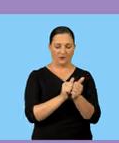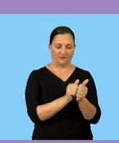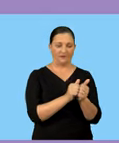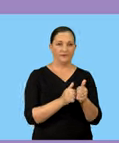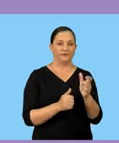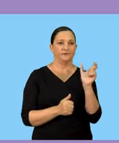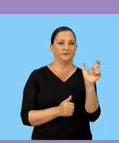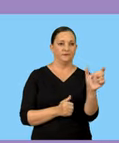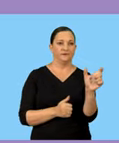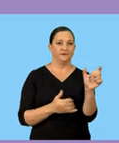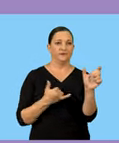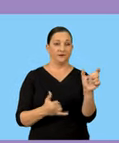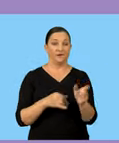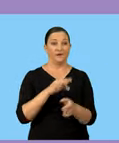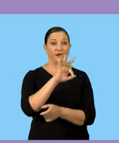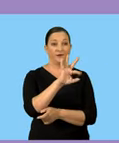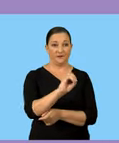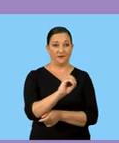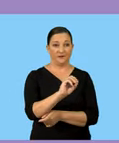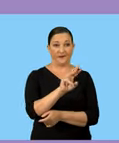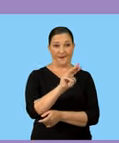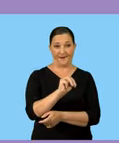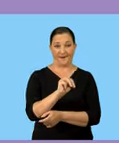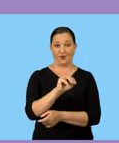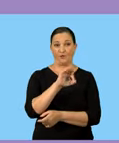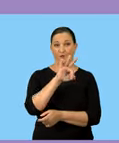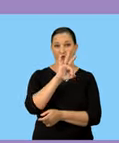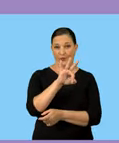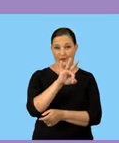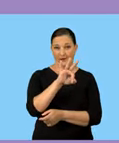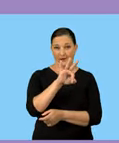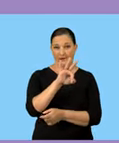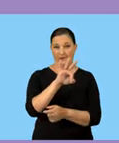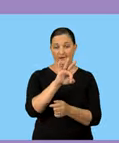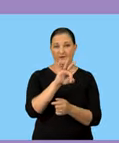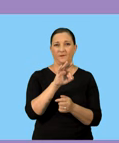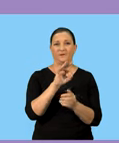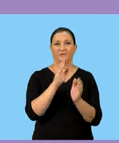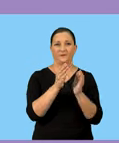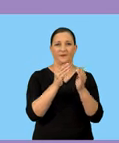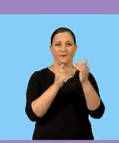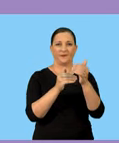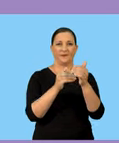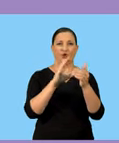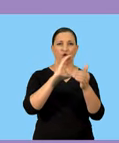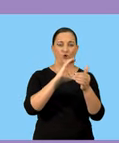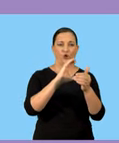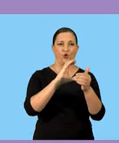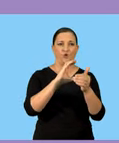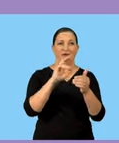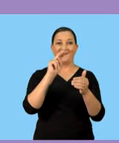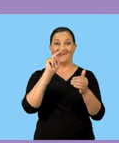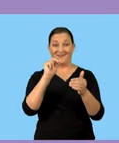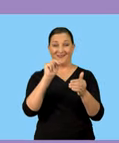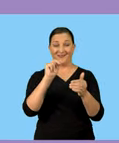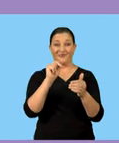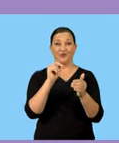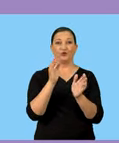have 30m cubed n squared divided by 5m.